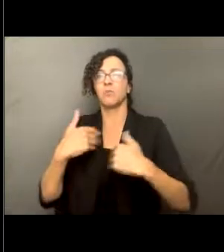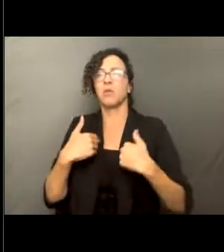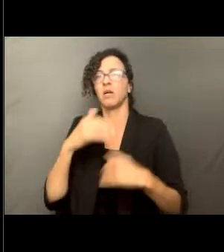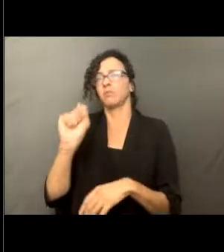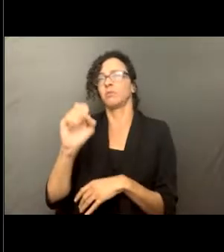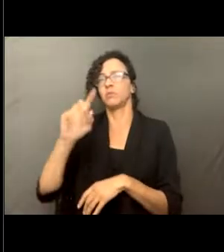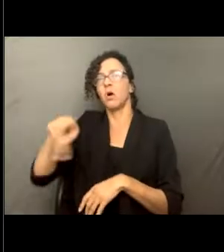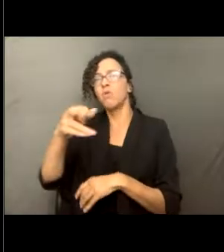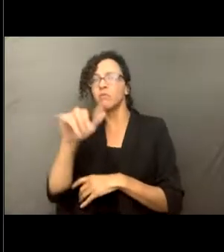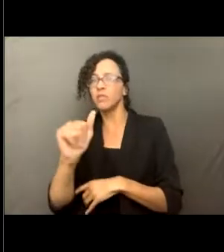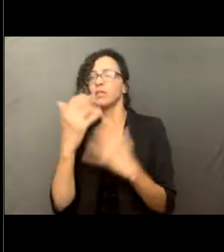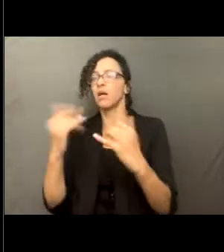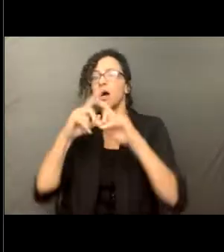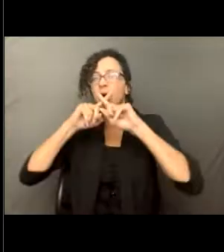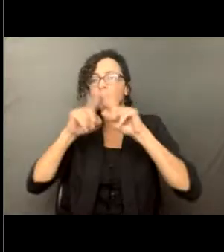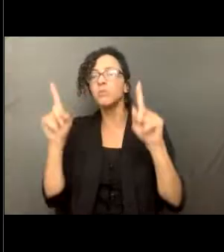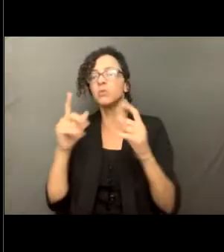now unmuted and free to comment.